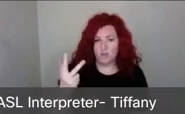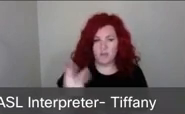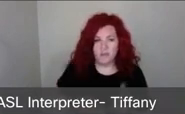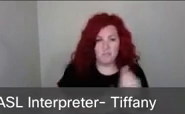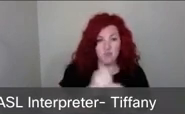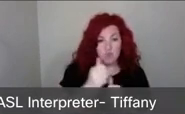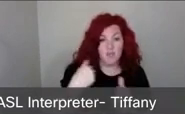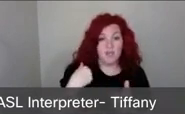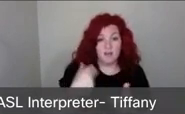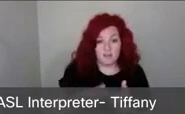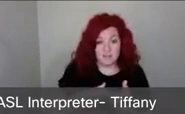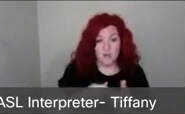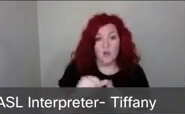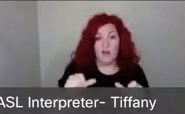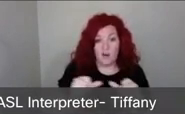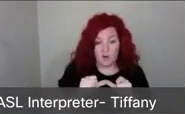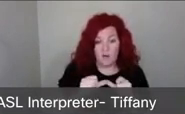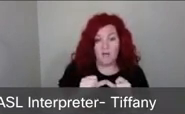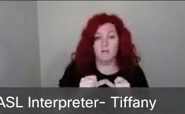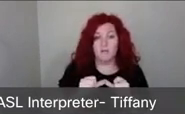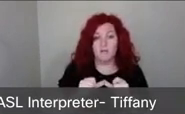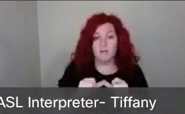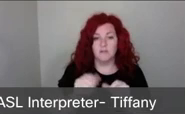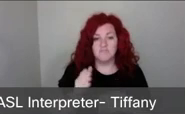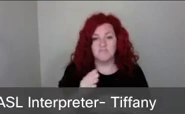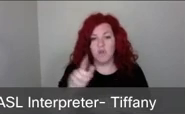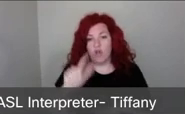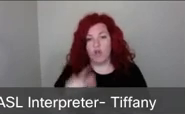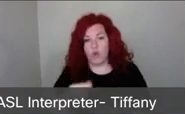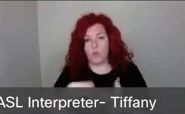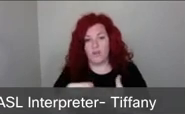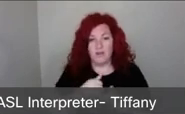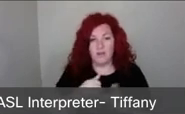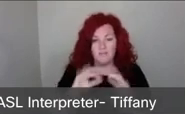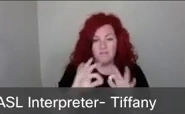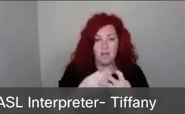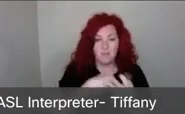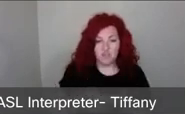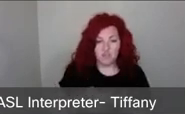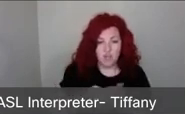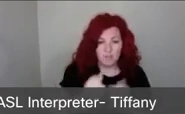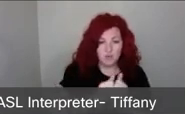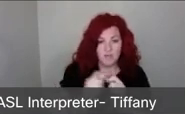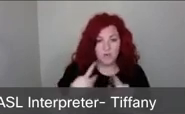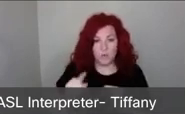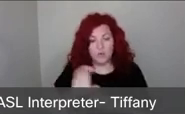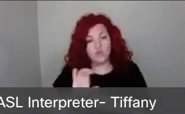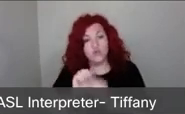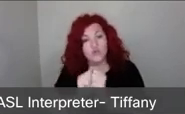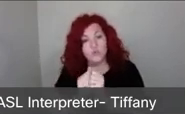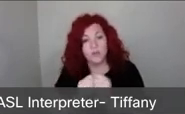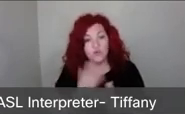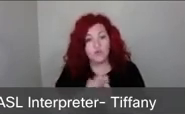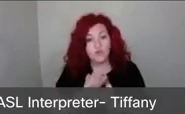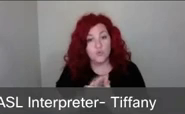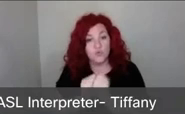Latino area with modest income families who shop together to go to church together and go to school together, with the West Phoenix and